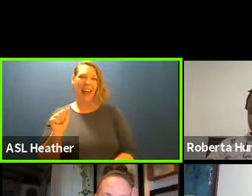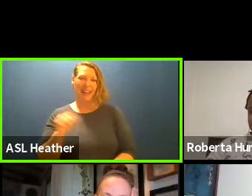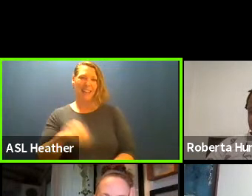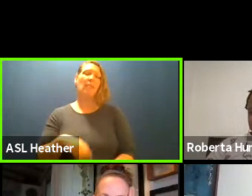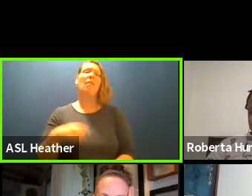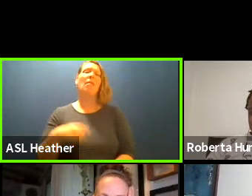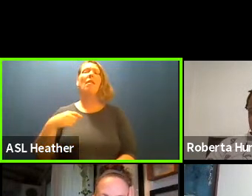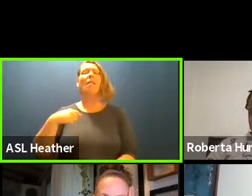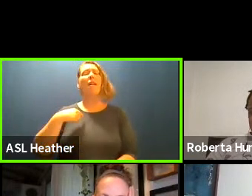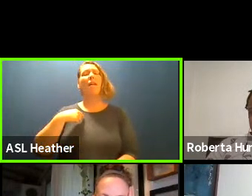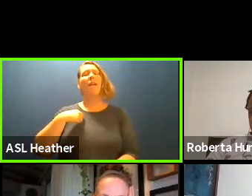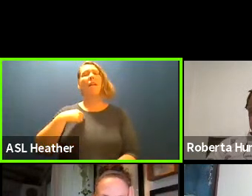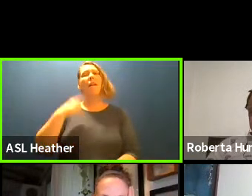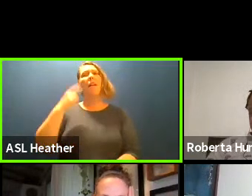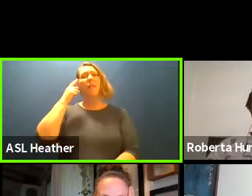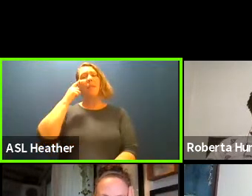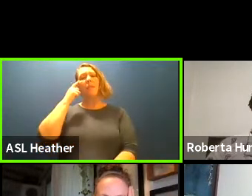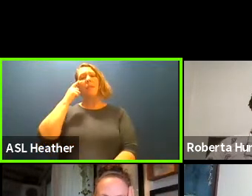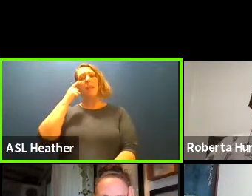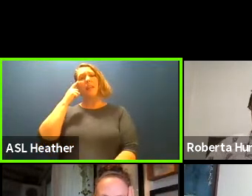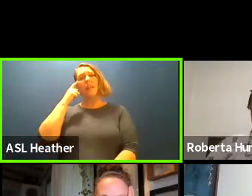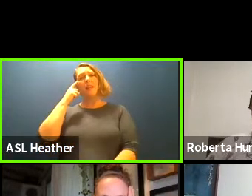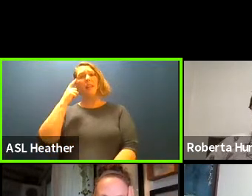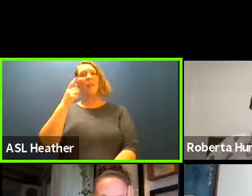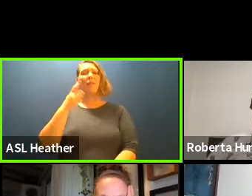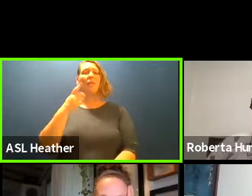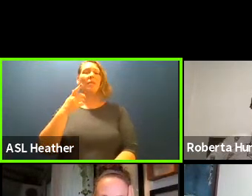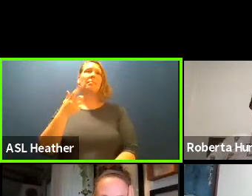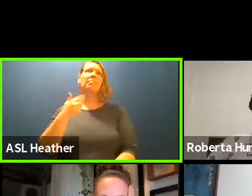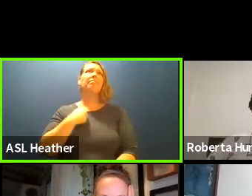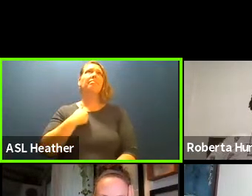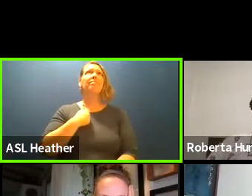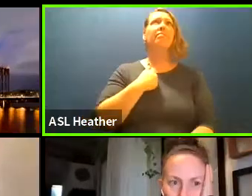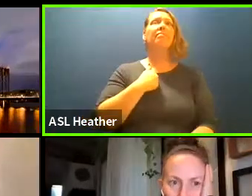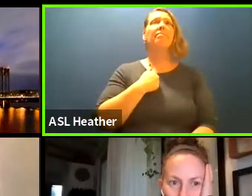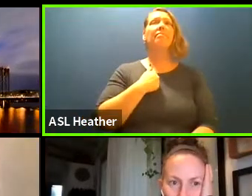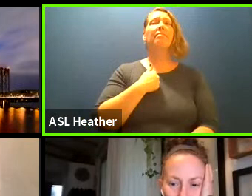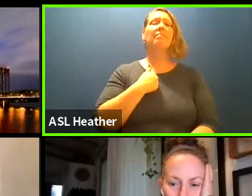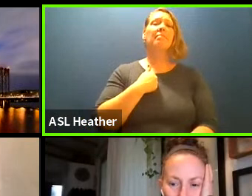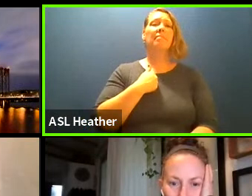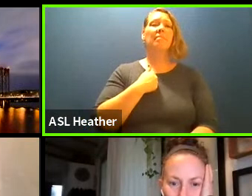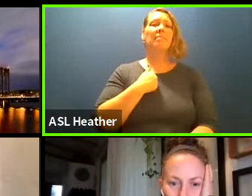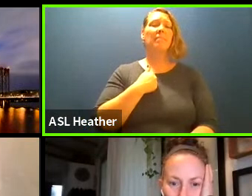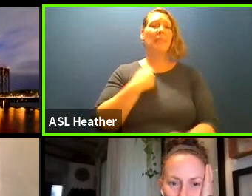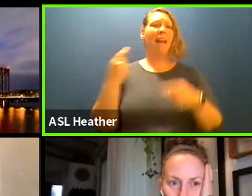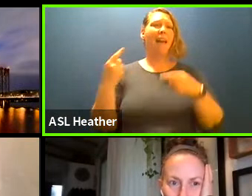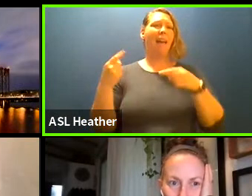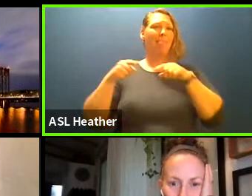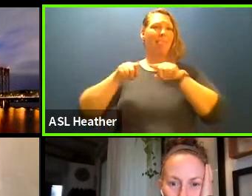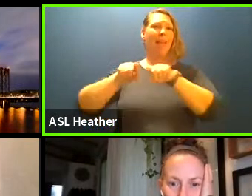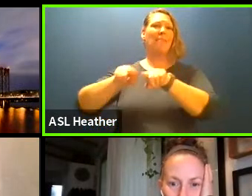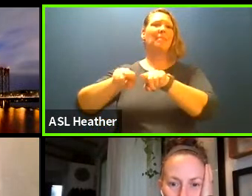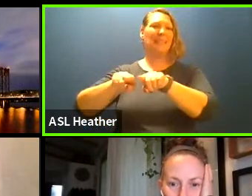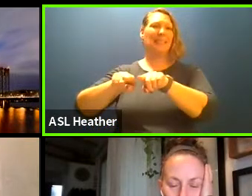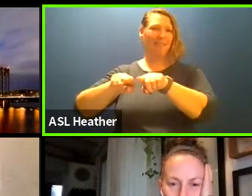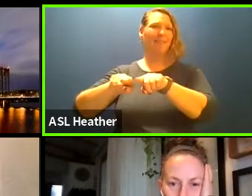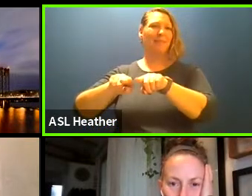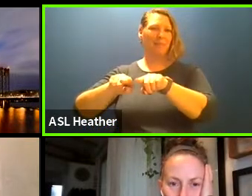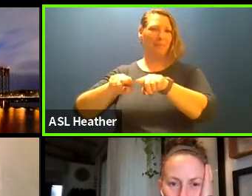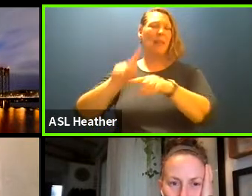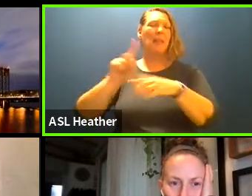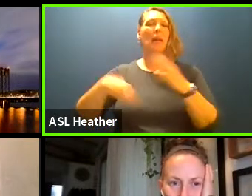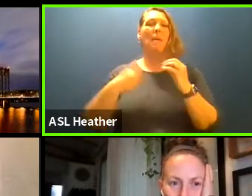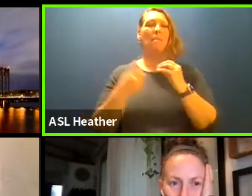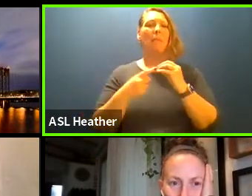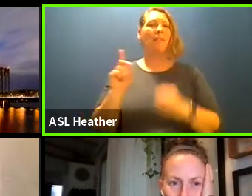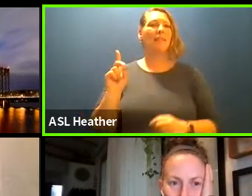I think what I'm sitting with is an alignment or want about data and how